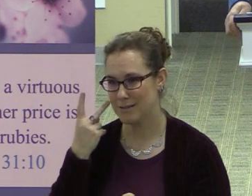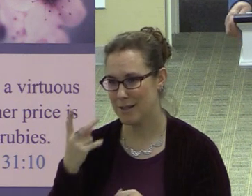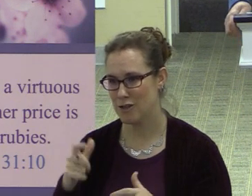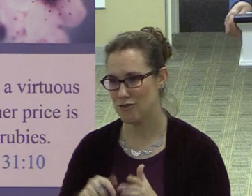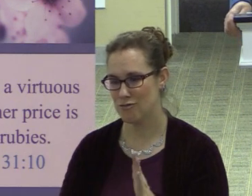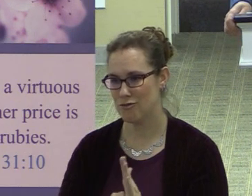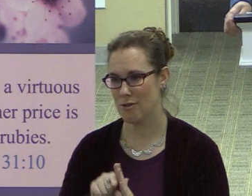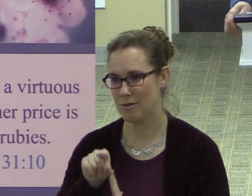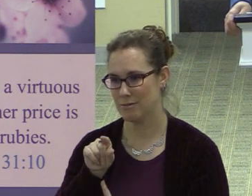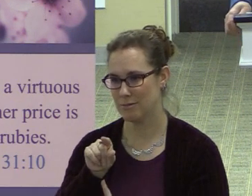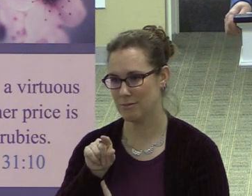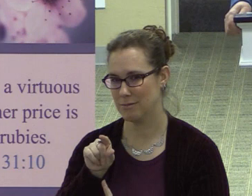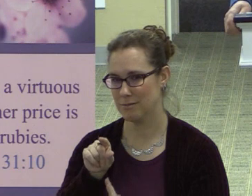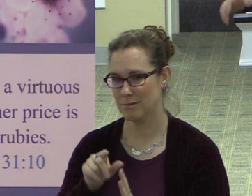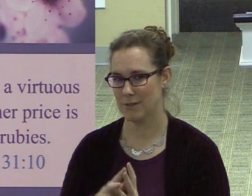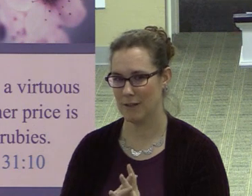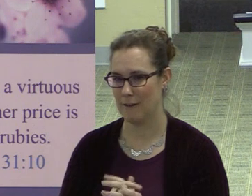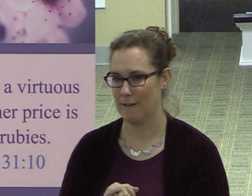giants.